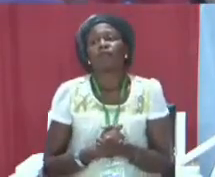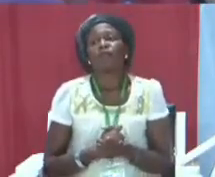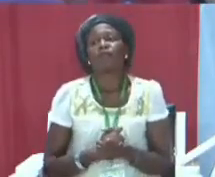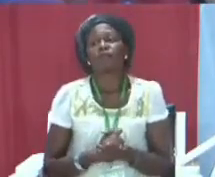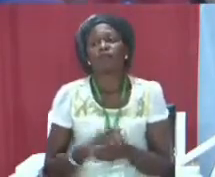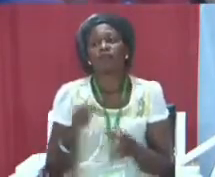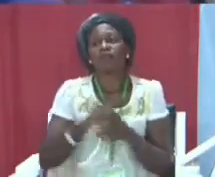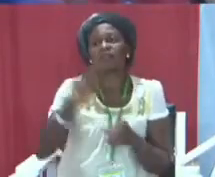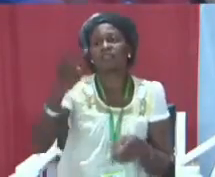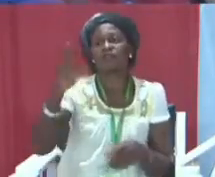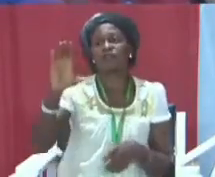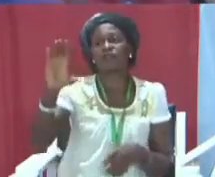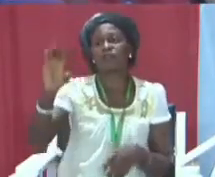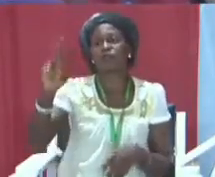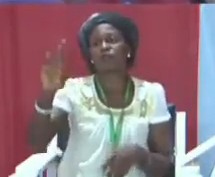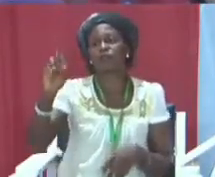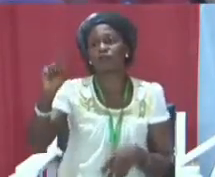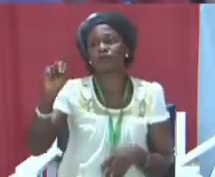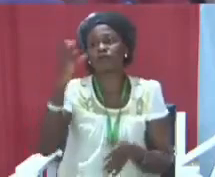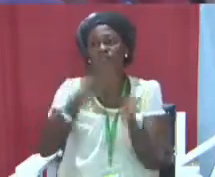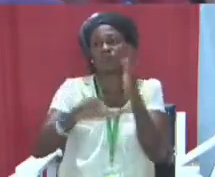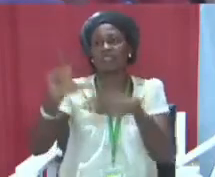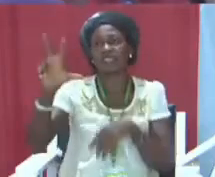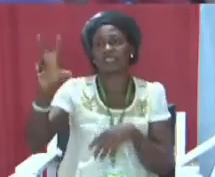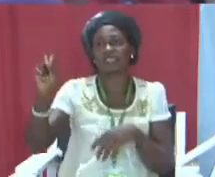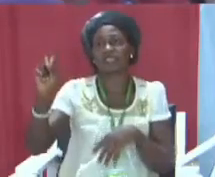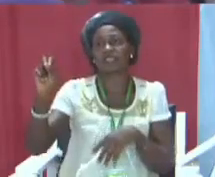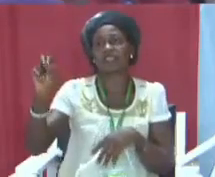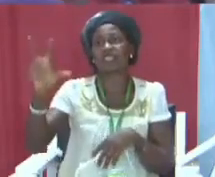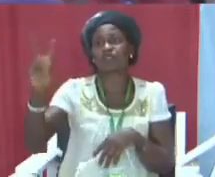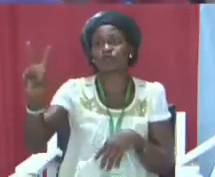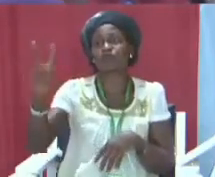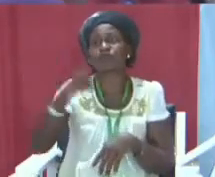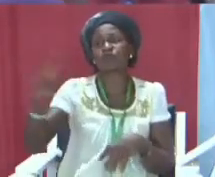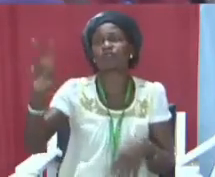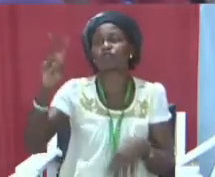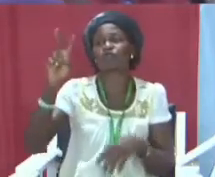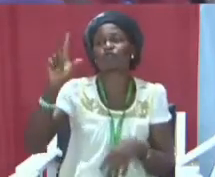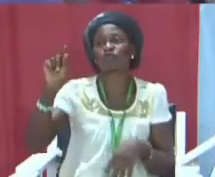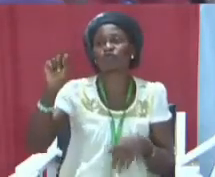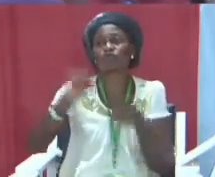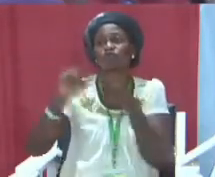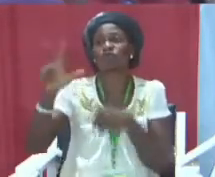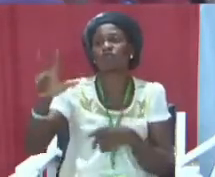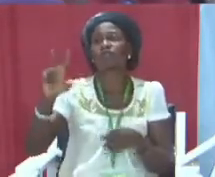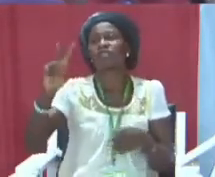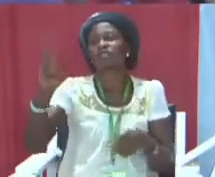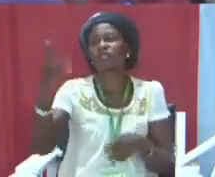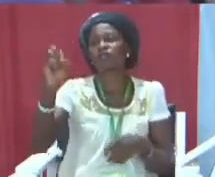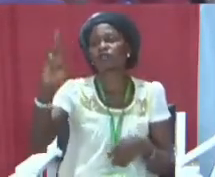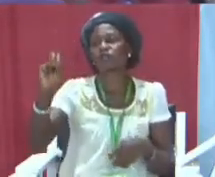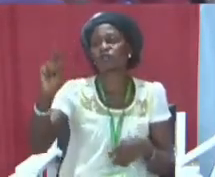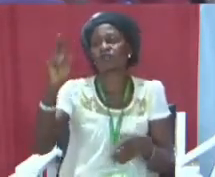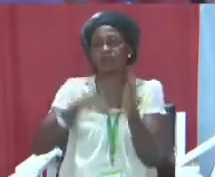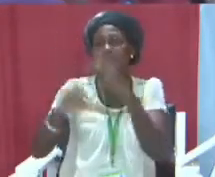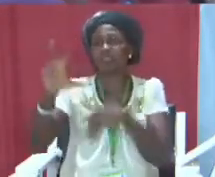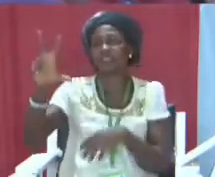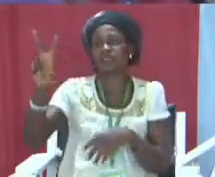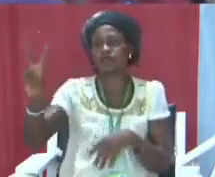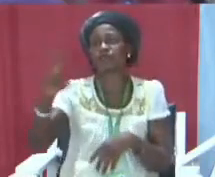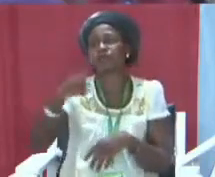In 2 Chronicles chapter 30, chapter 32, verse 20 to 23. 2 Chronicles chapter 32, verse 20